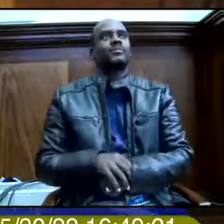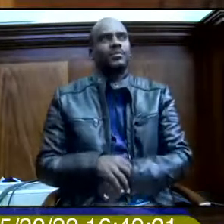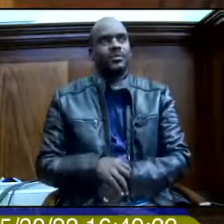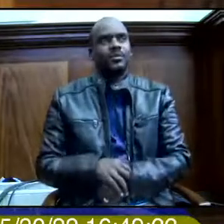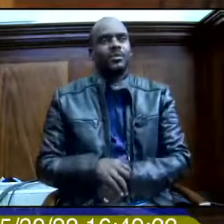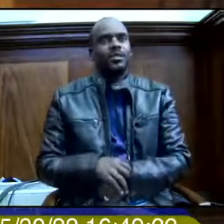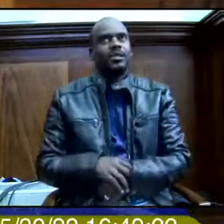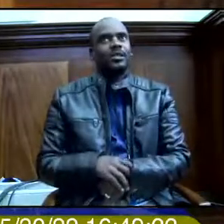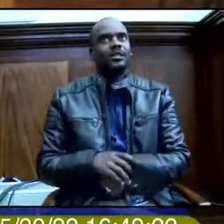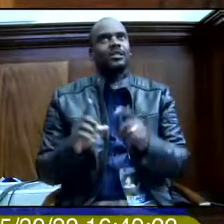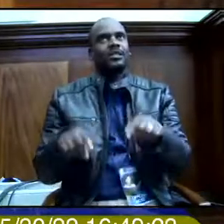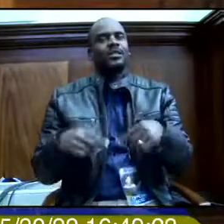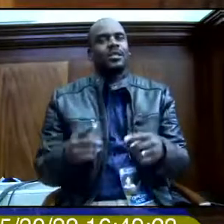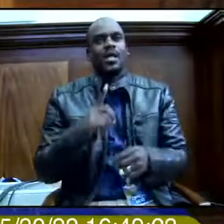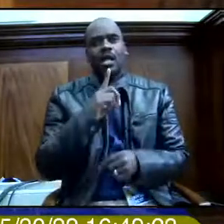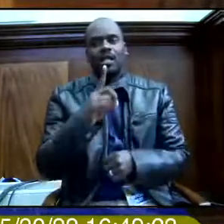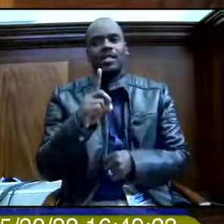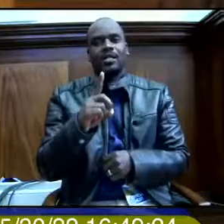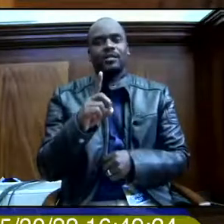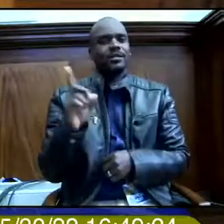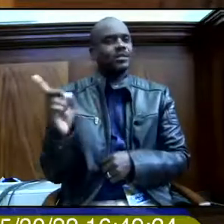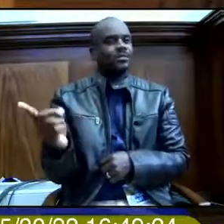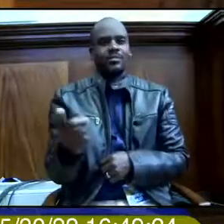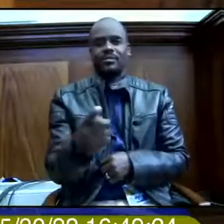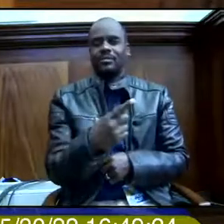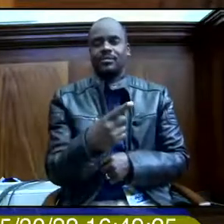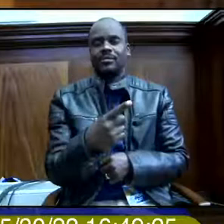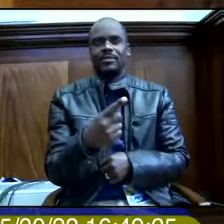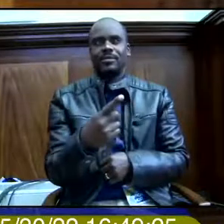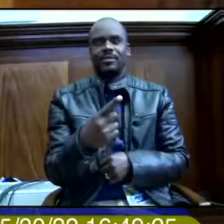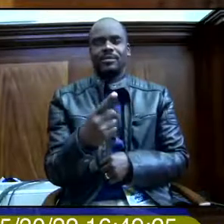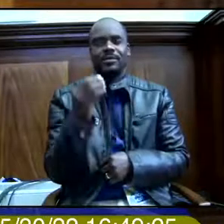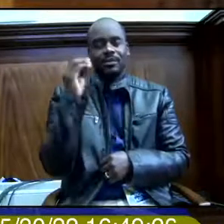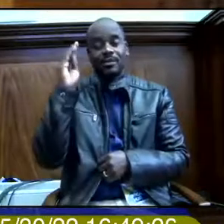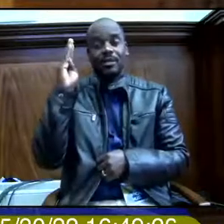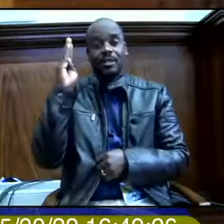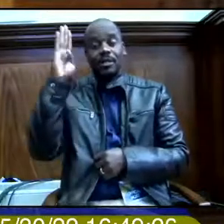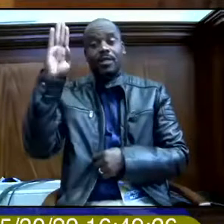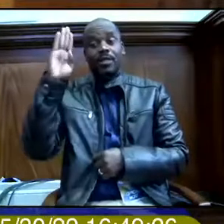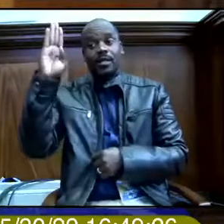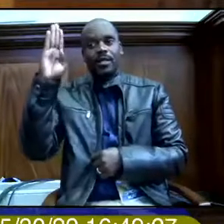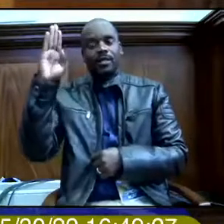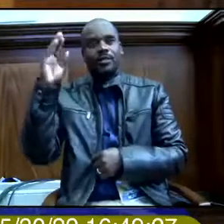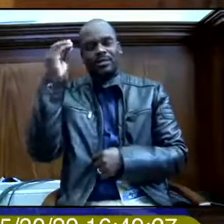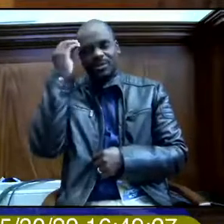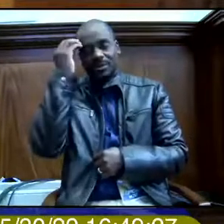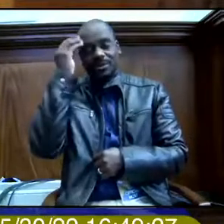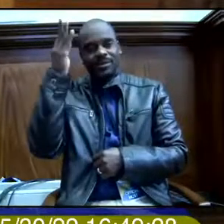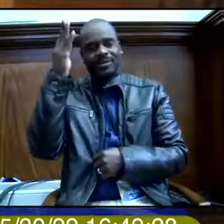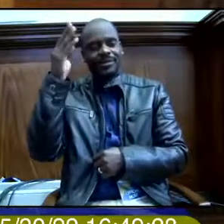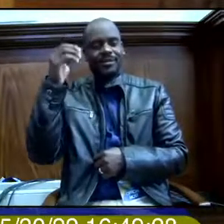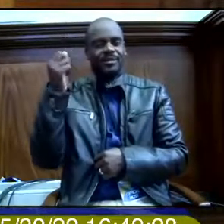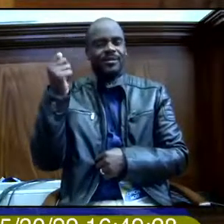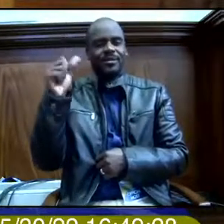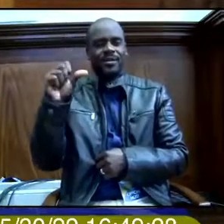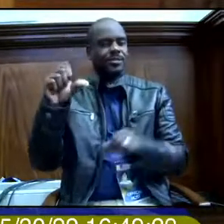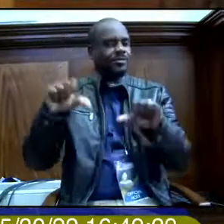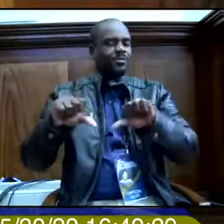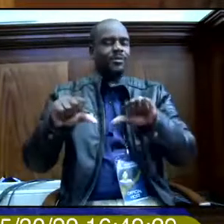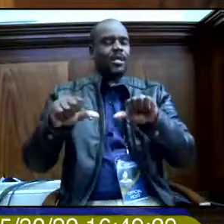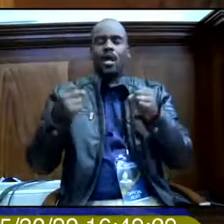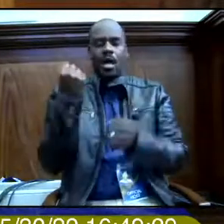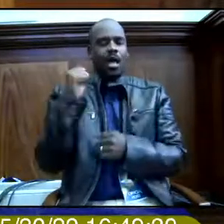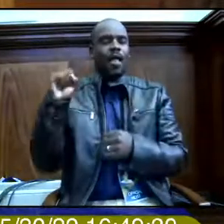not not to say other other other other issues where we were less sensitive but